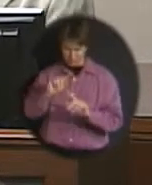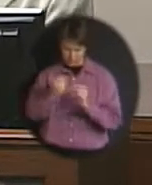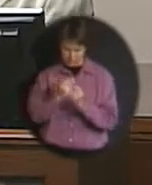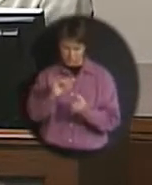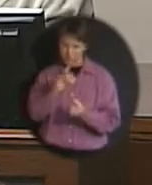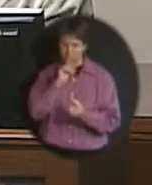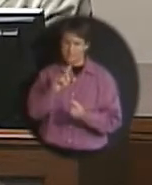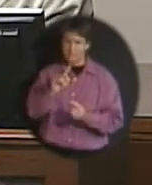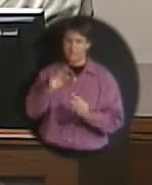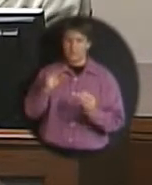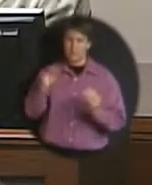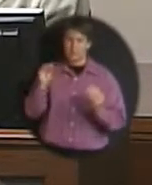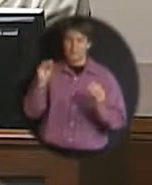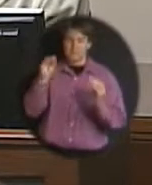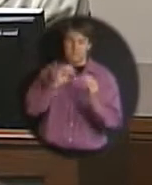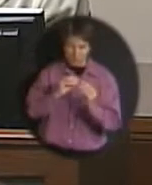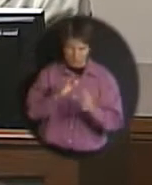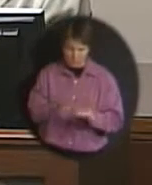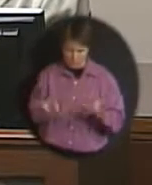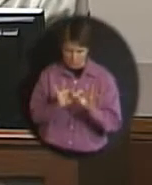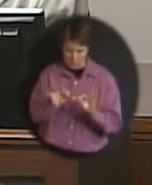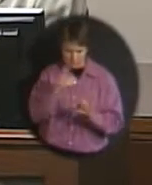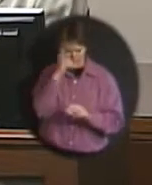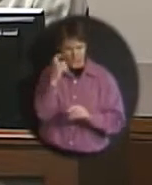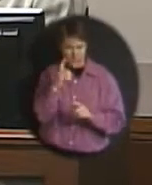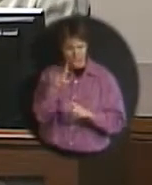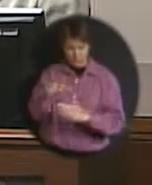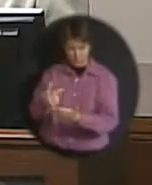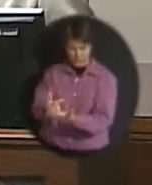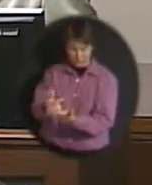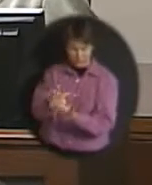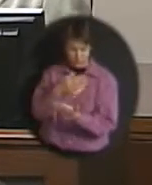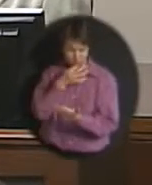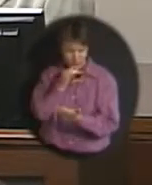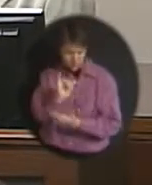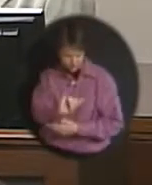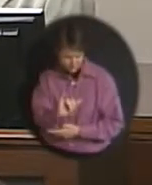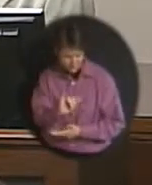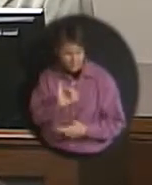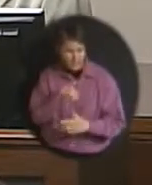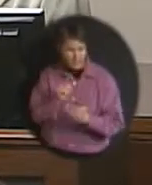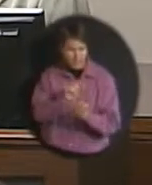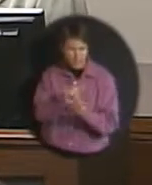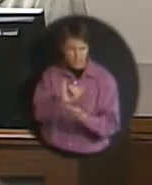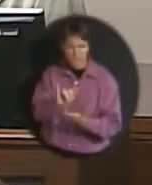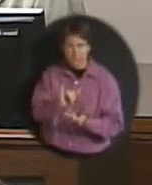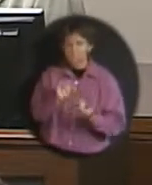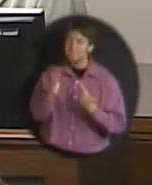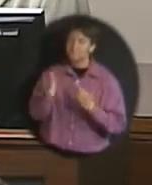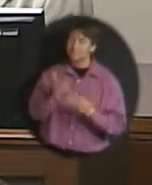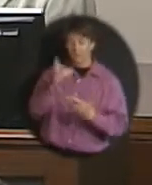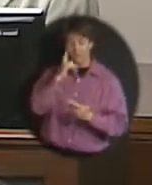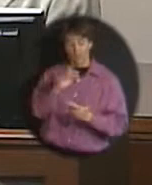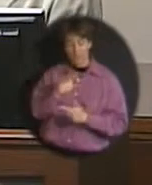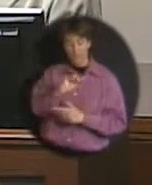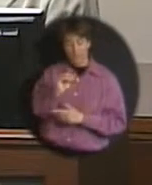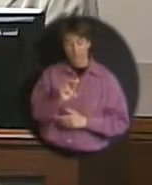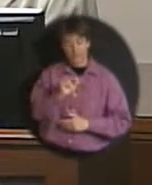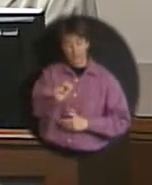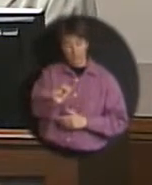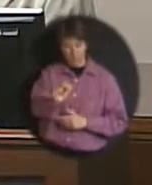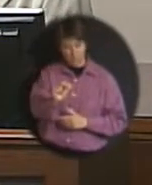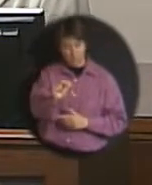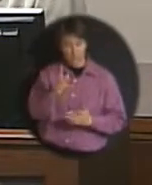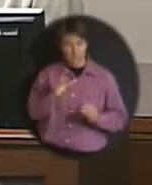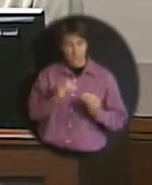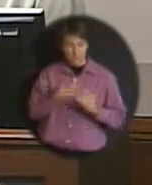was even a different kind of issue because they were dealing with graduation as well, but accommodated that. In terms of Olathe North, it's